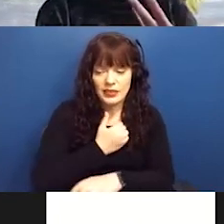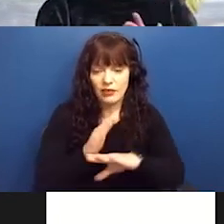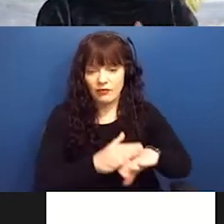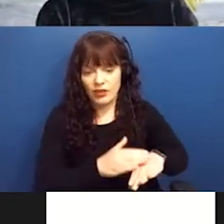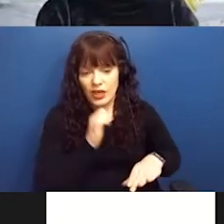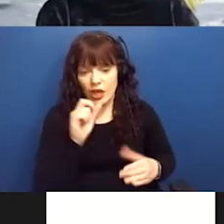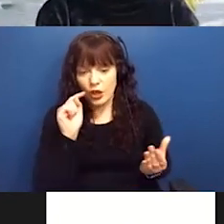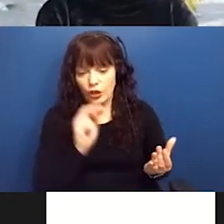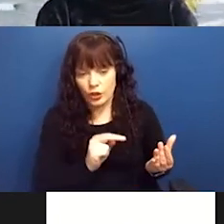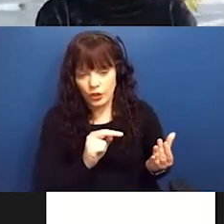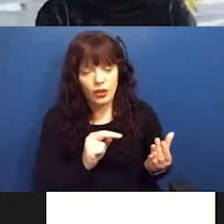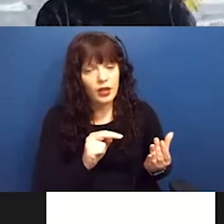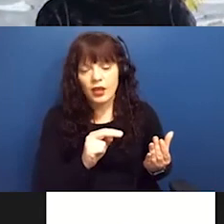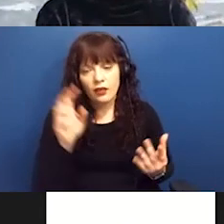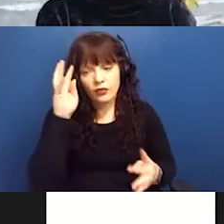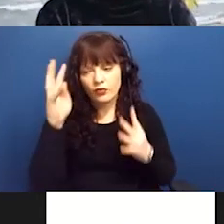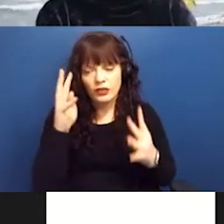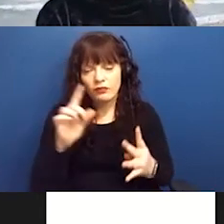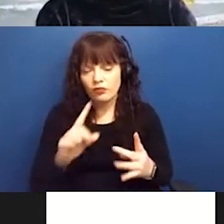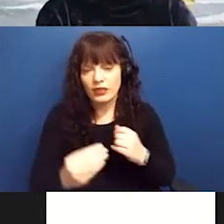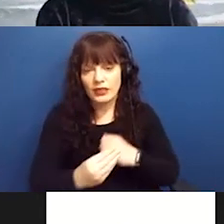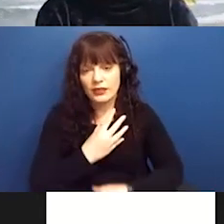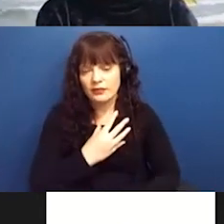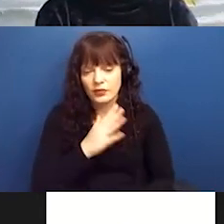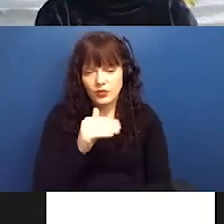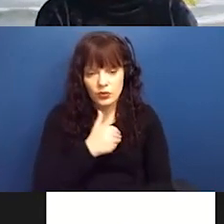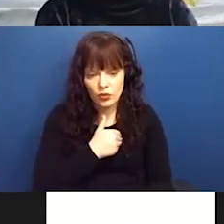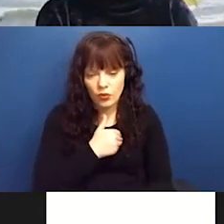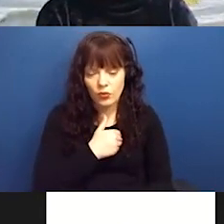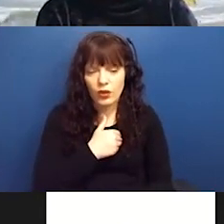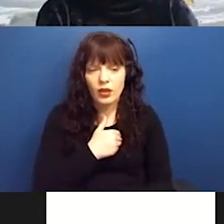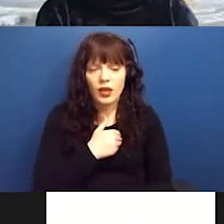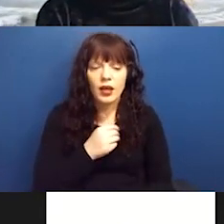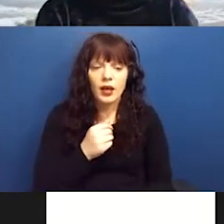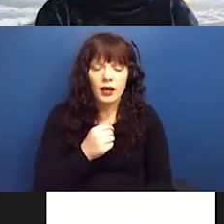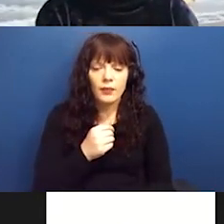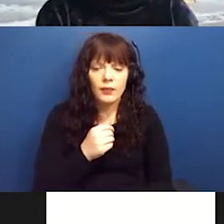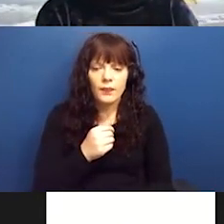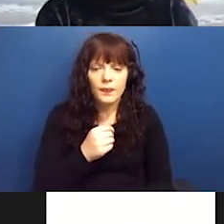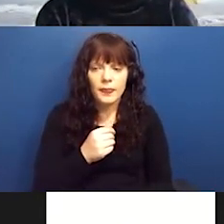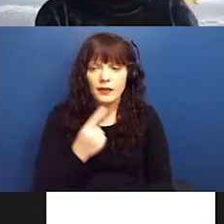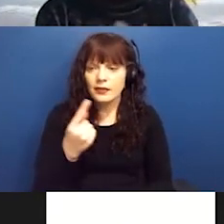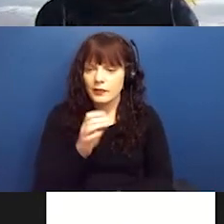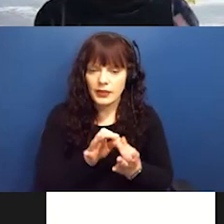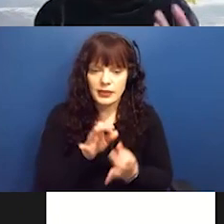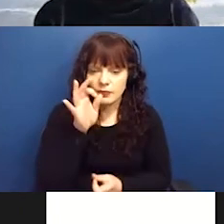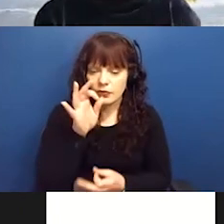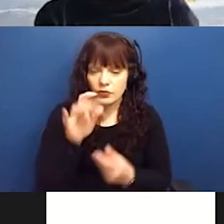soul feeding. I think of it that way for me. There's something spiritual about it